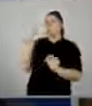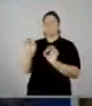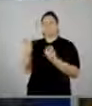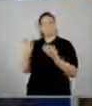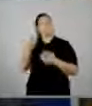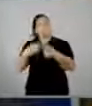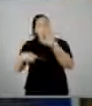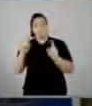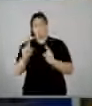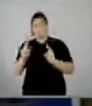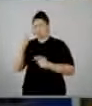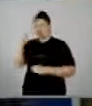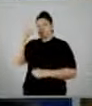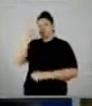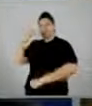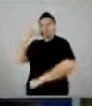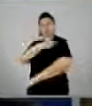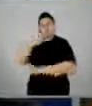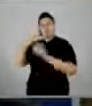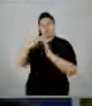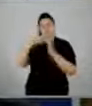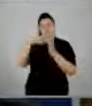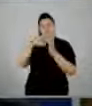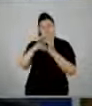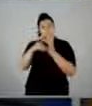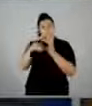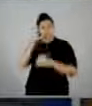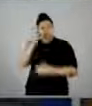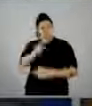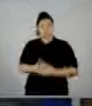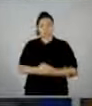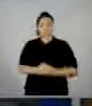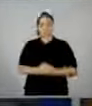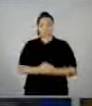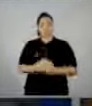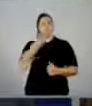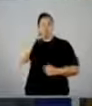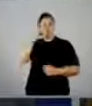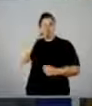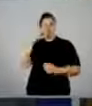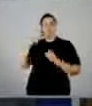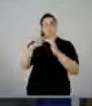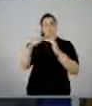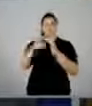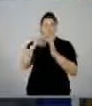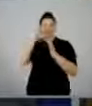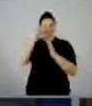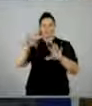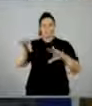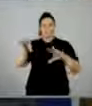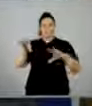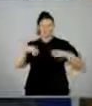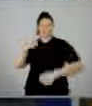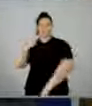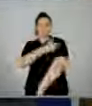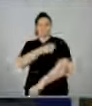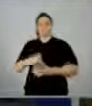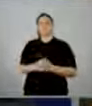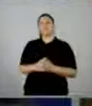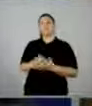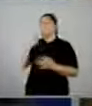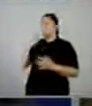that older people should get the AstraZeneca vaccine. The wording case-by-case, I guess, relates to a discussion